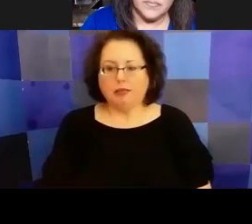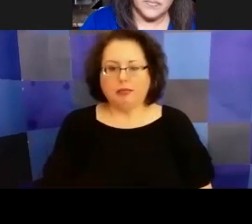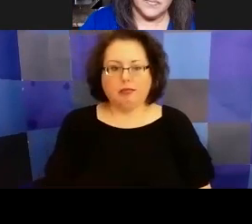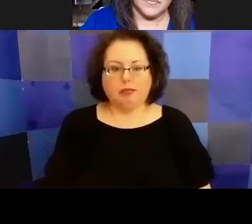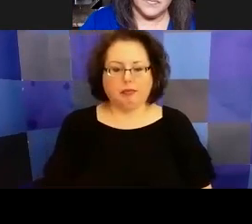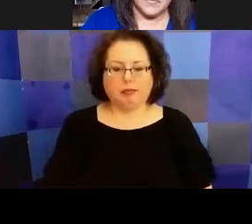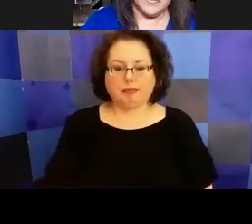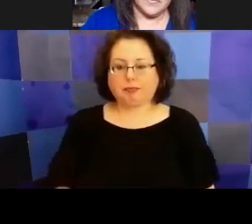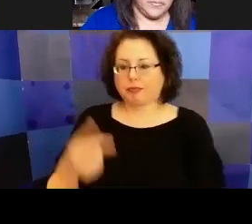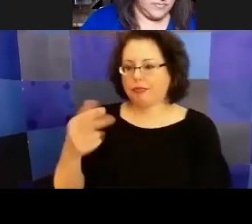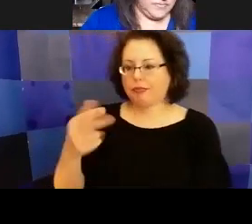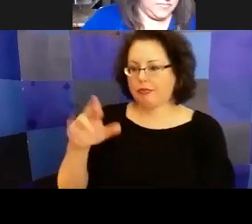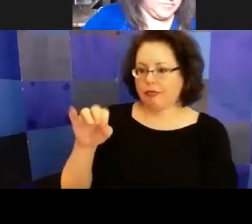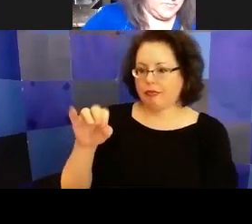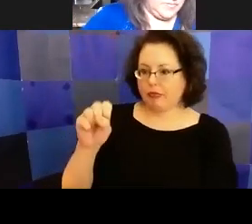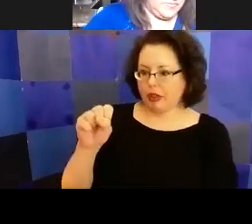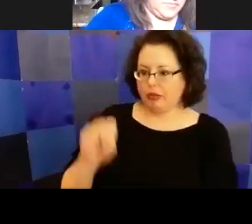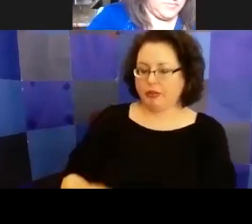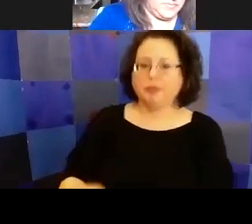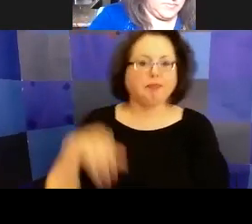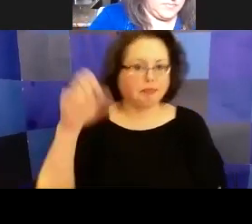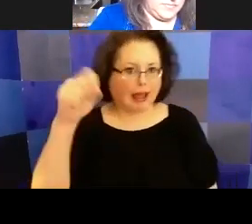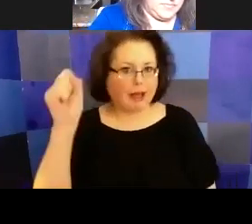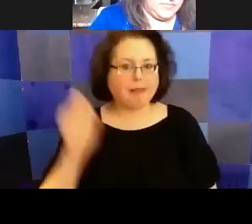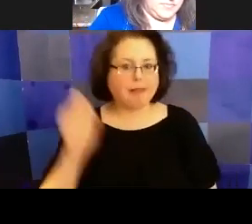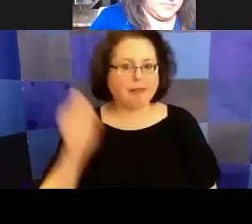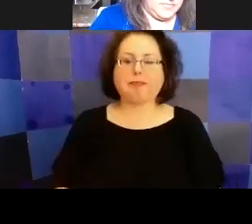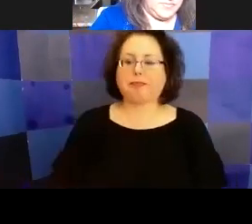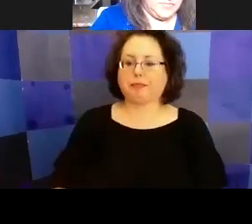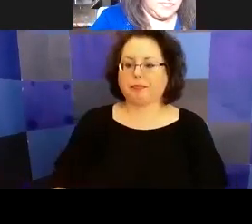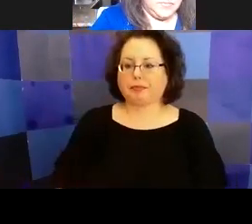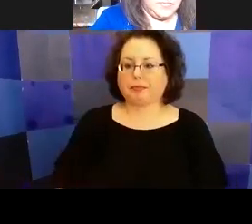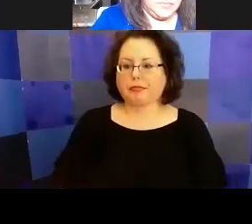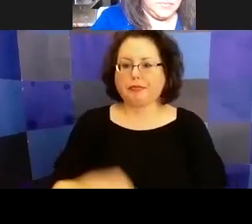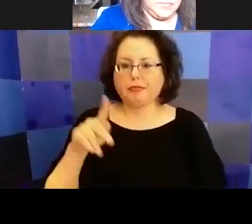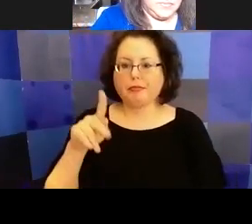Ms. Gross. Aye. Mr. Krause.